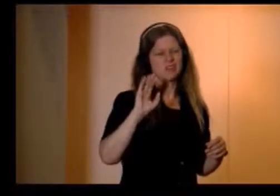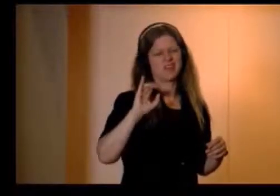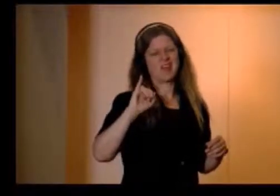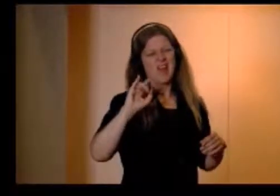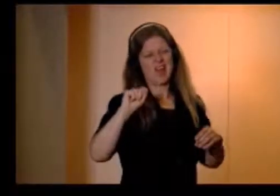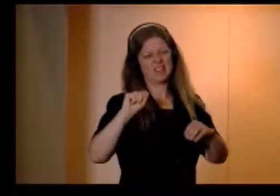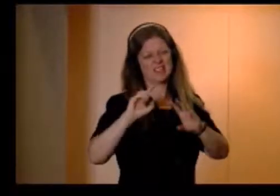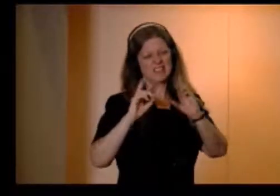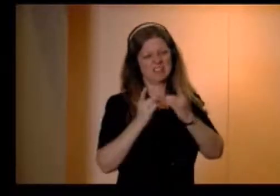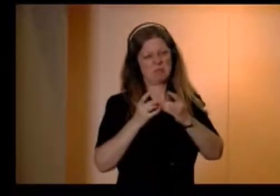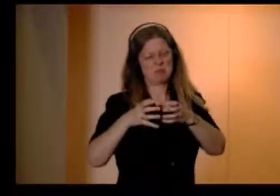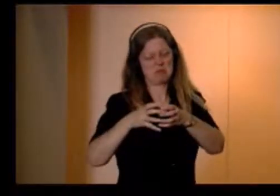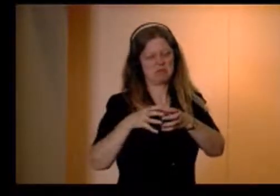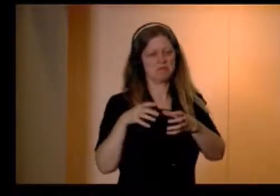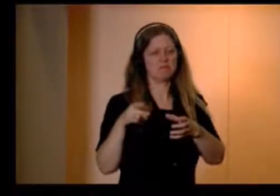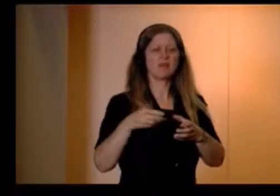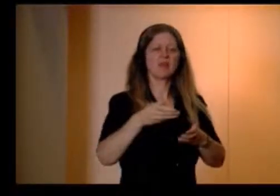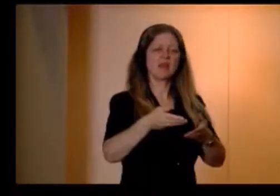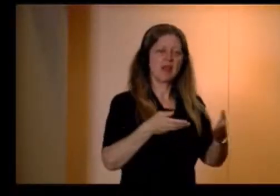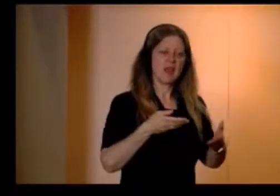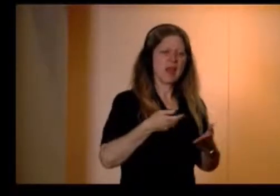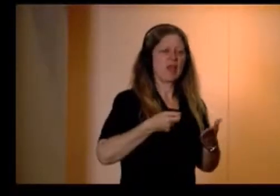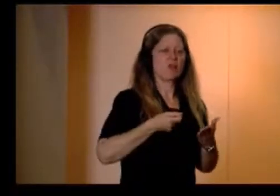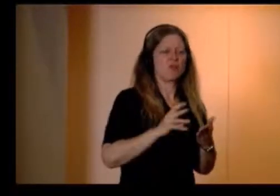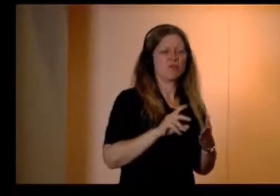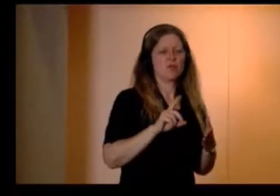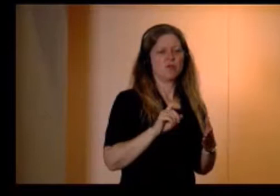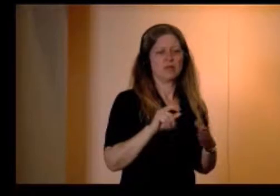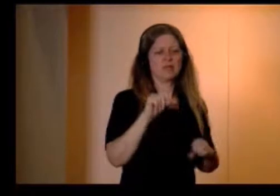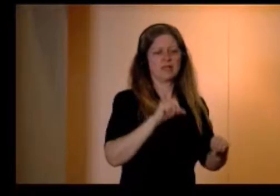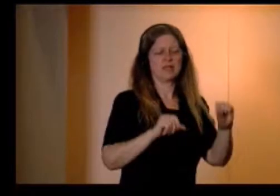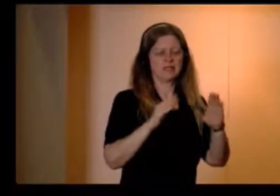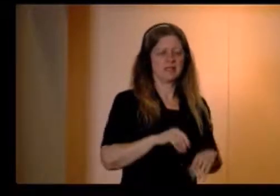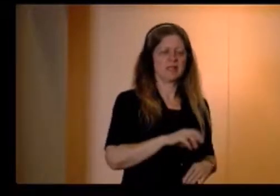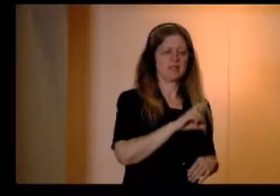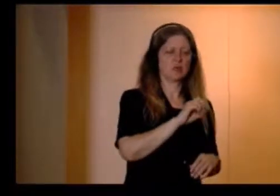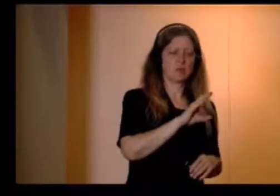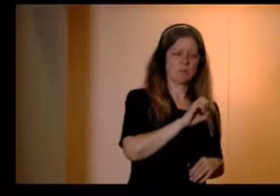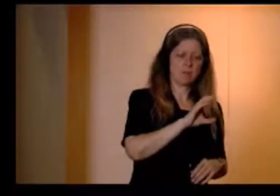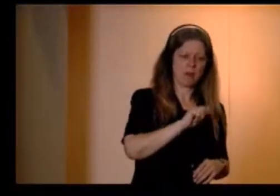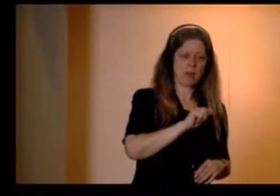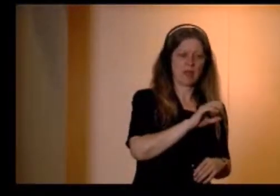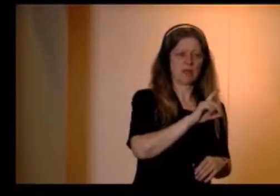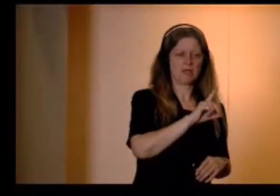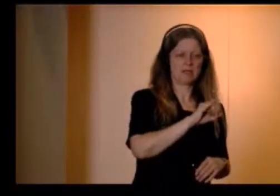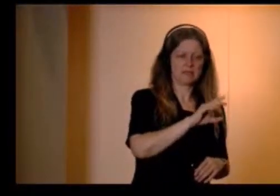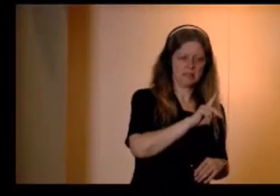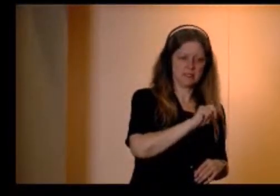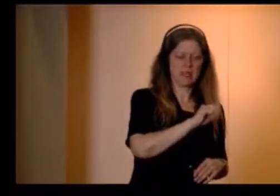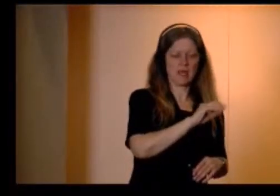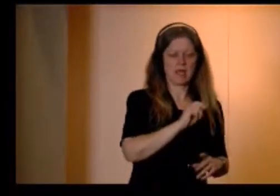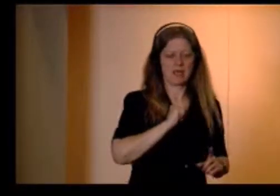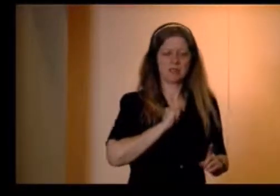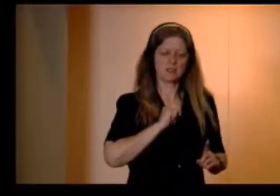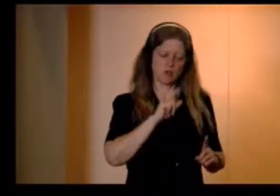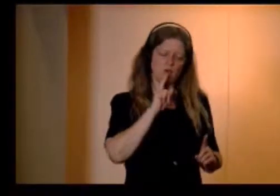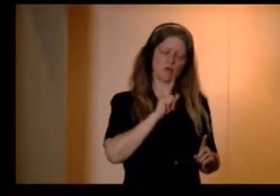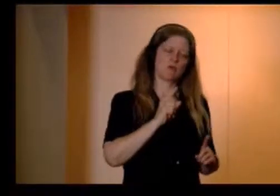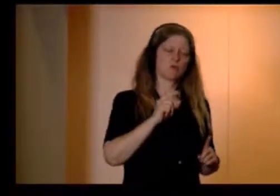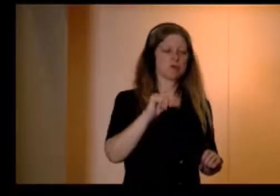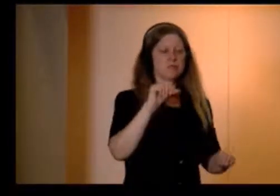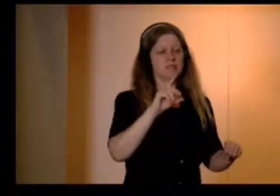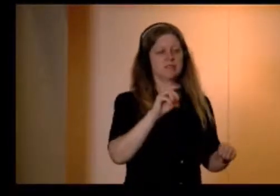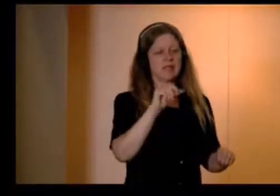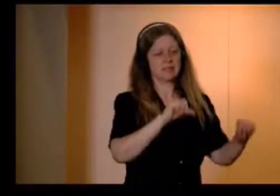department, hired a few of us data scientists. Rebecca Deco and myself are data scientists in the newly formed Data Science